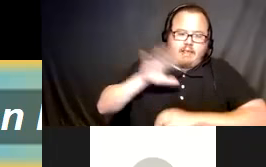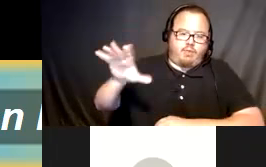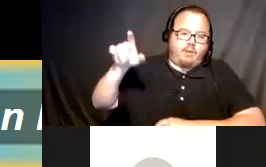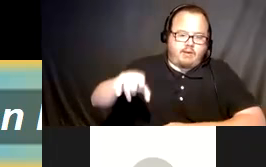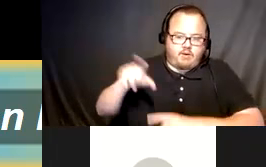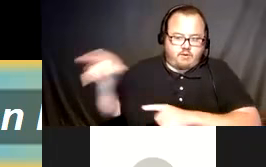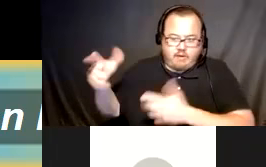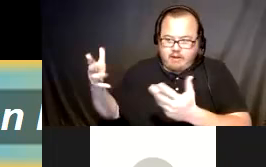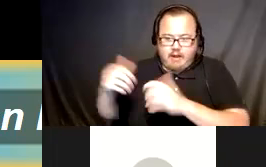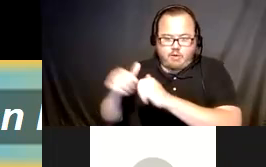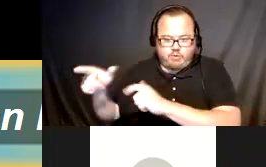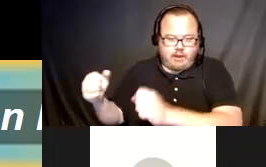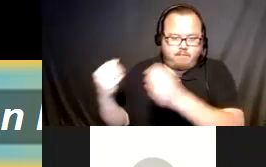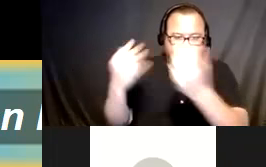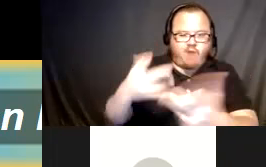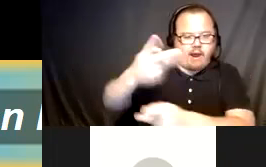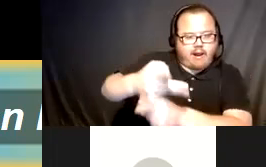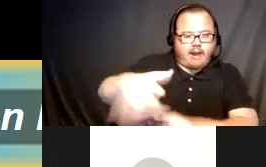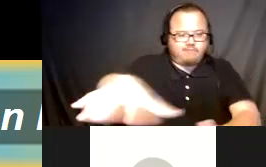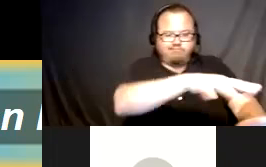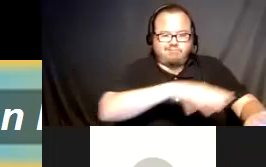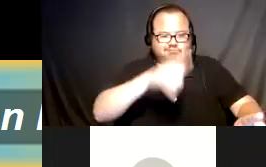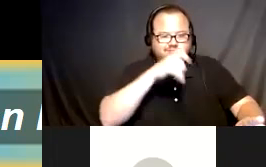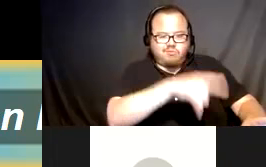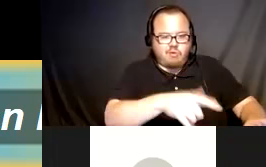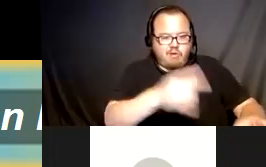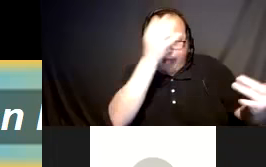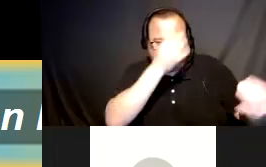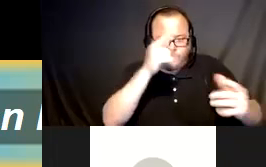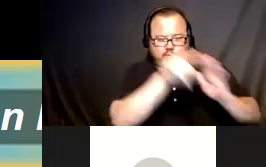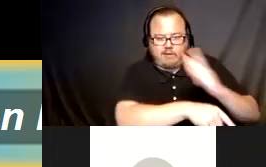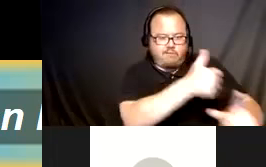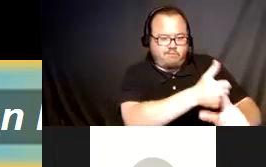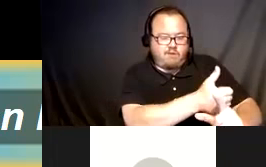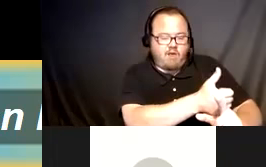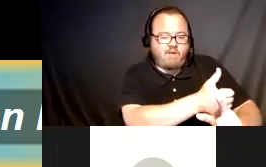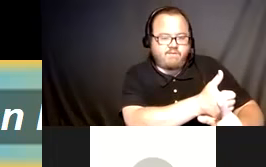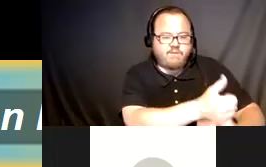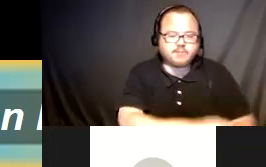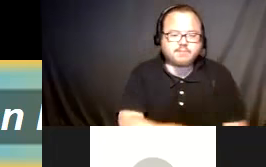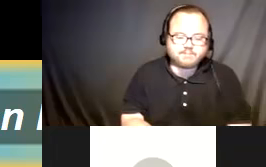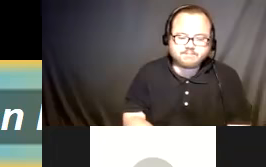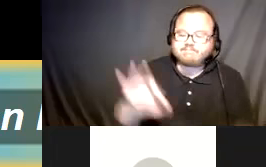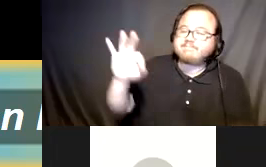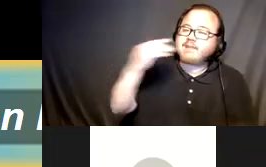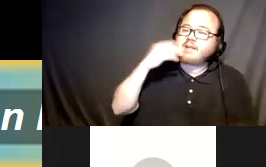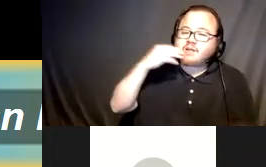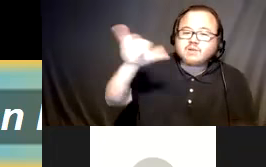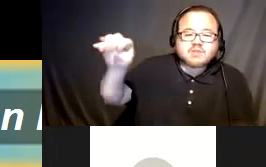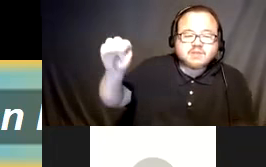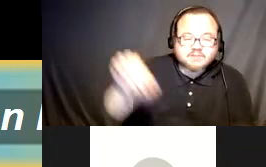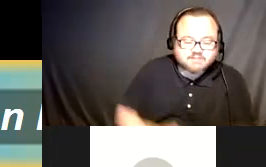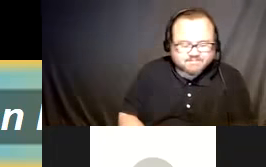care for somebody who's contemplating suicide. All right, thank you, Jim. You're welcome.